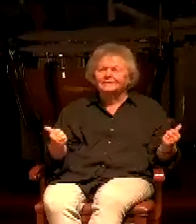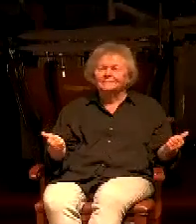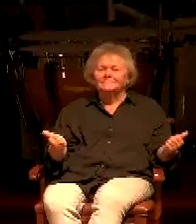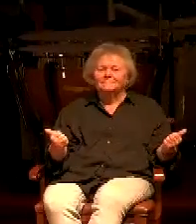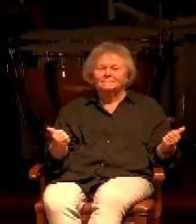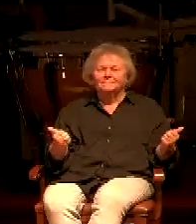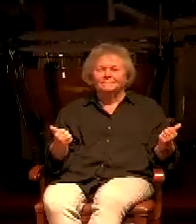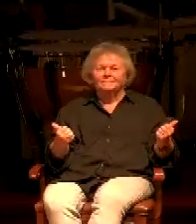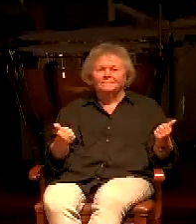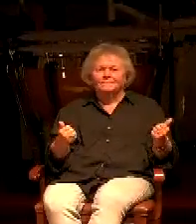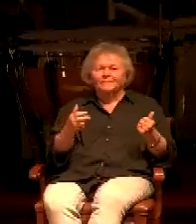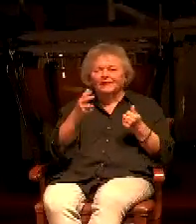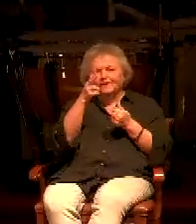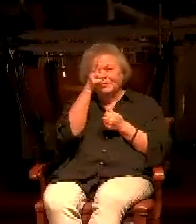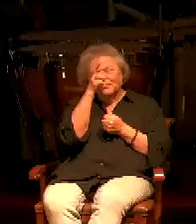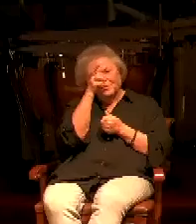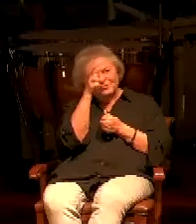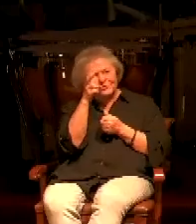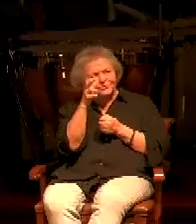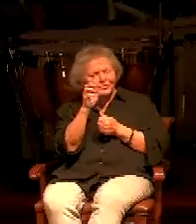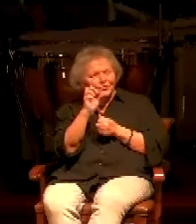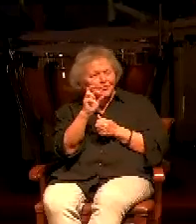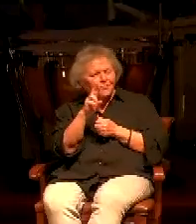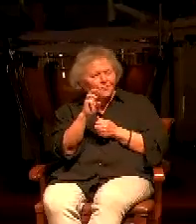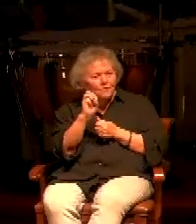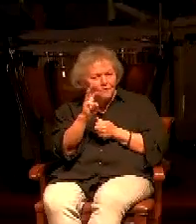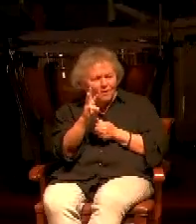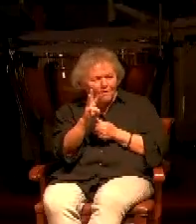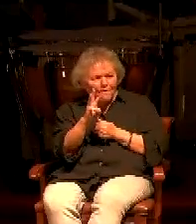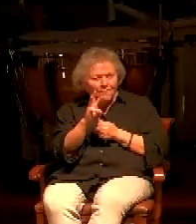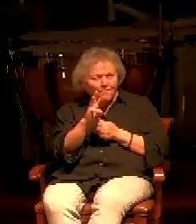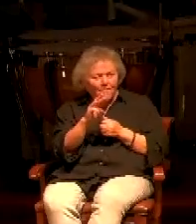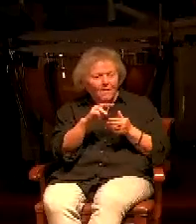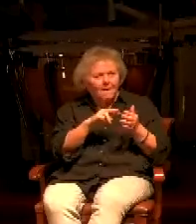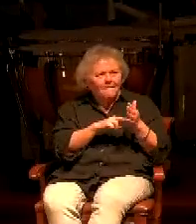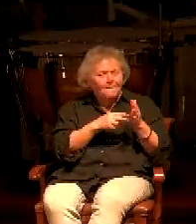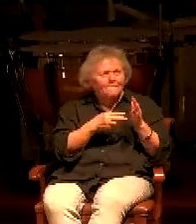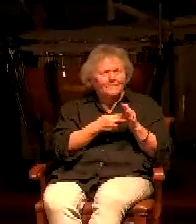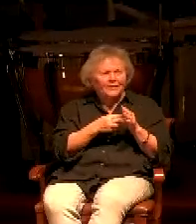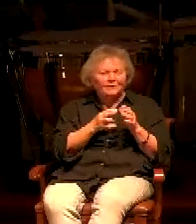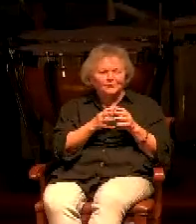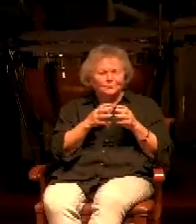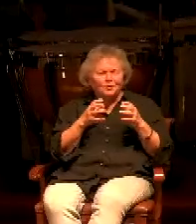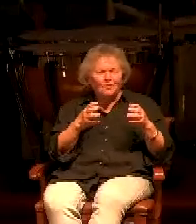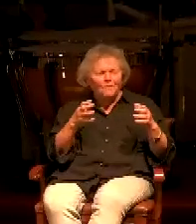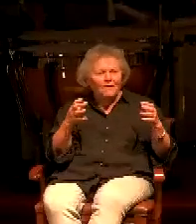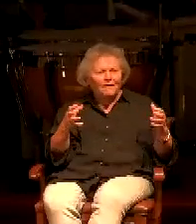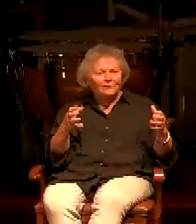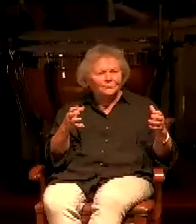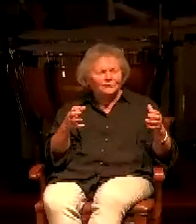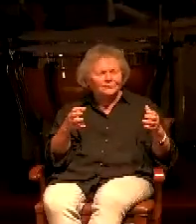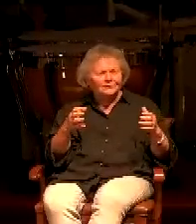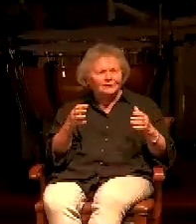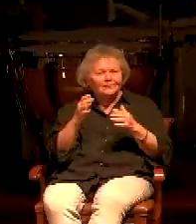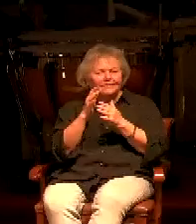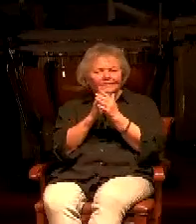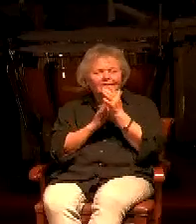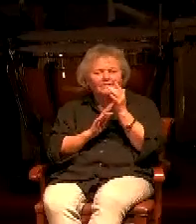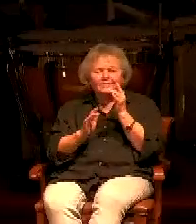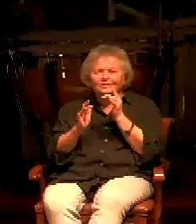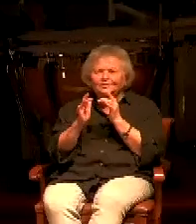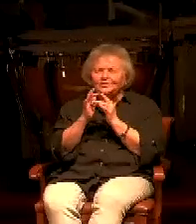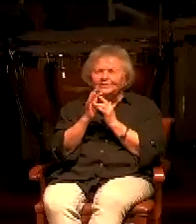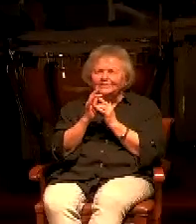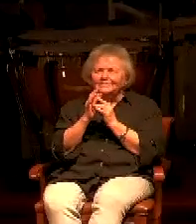to Peter, but it meant a lot more to the eternal plan of God, because Jesus went to the cross for him. And